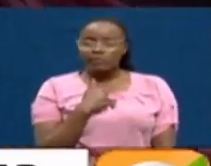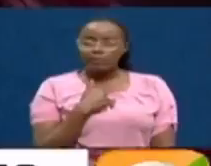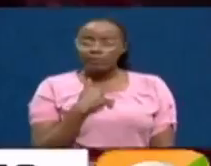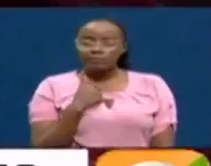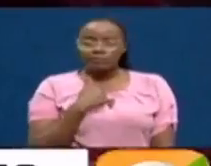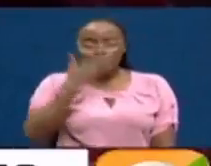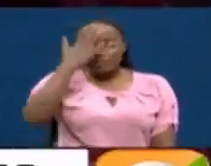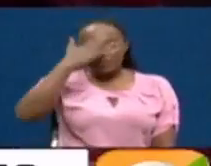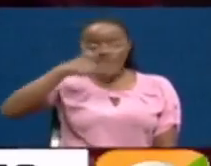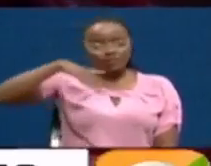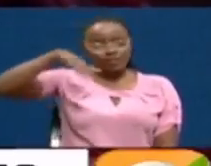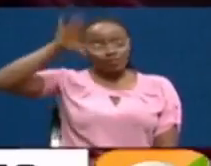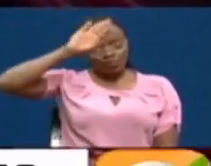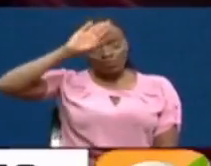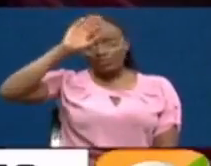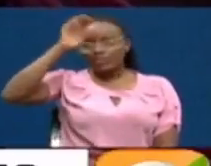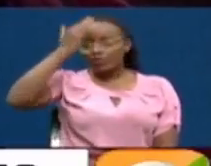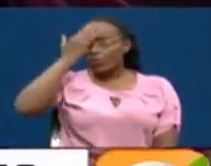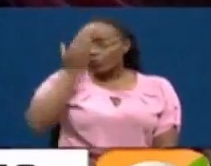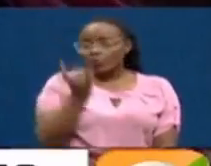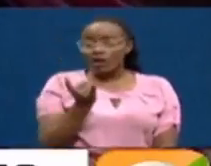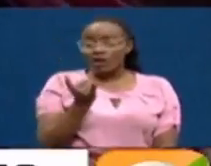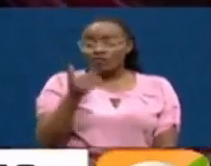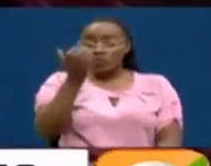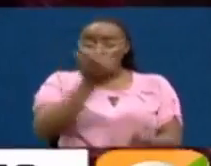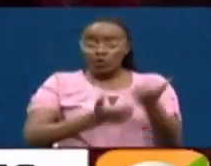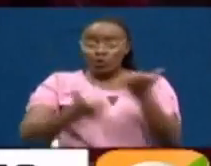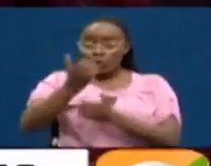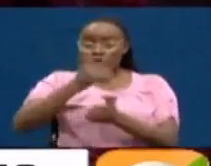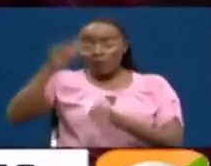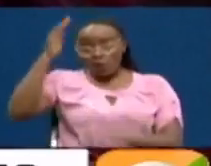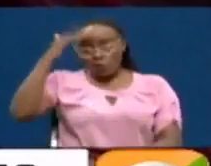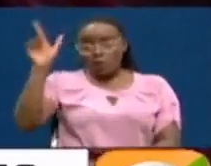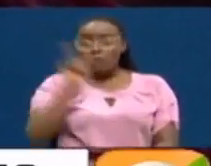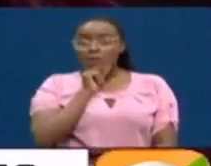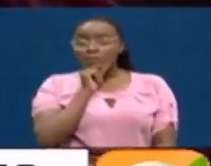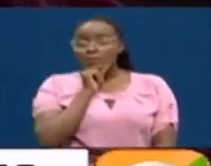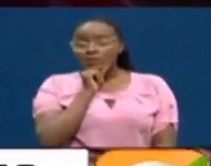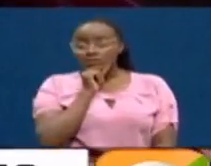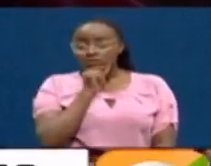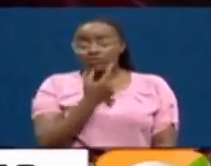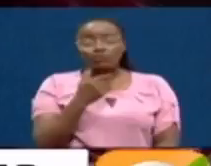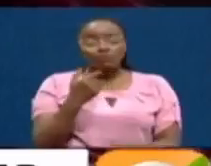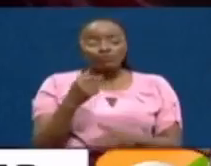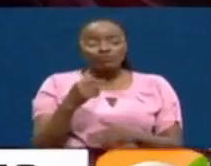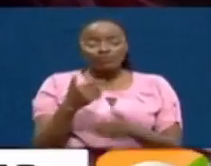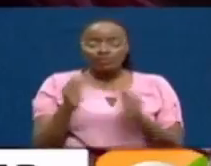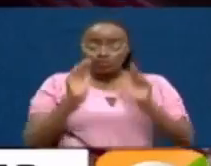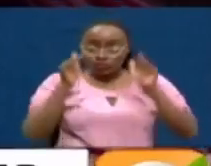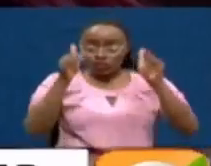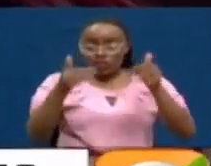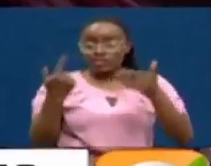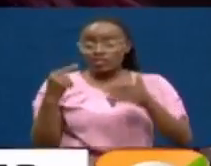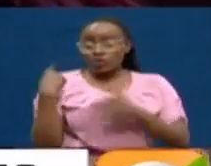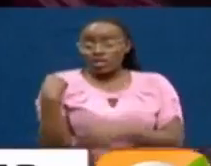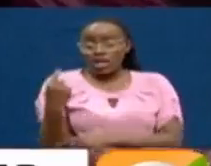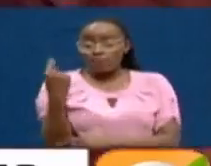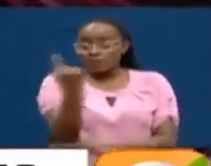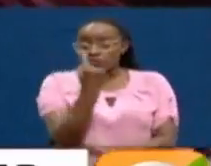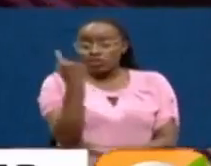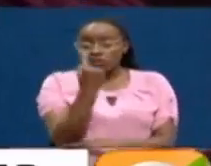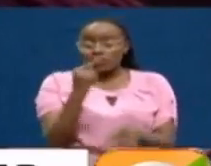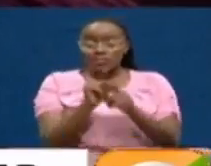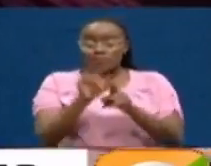I was a bit disappointed, because you know, for an economy, we all know that based on our statistics, not just in Kenya, even